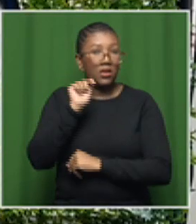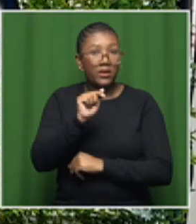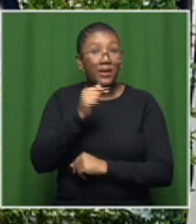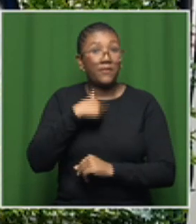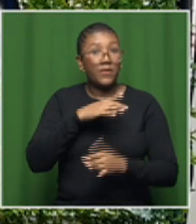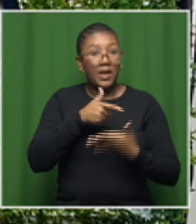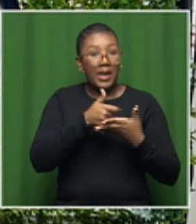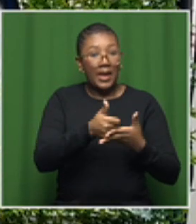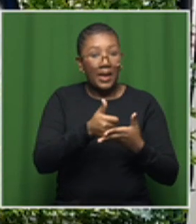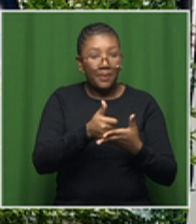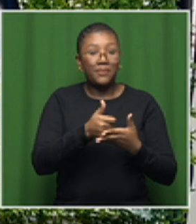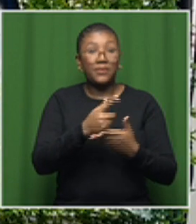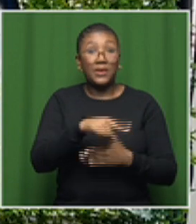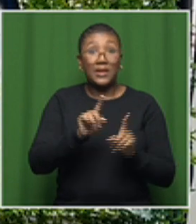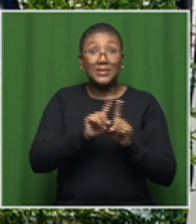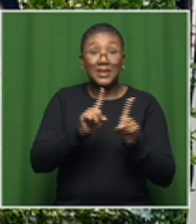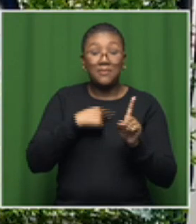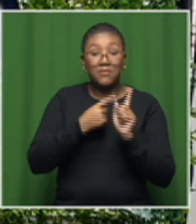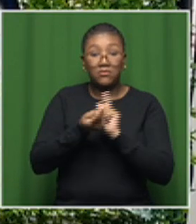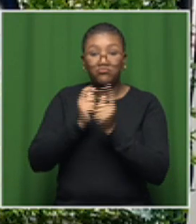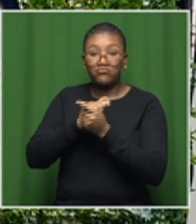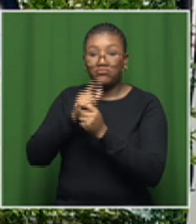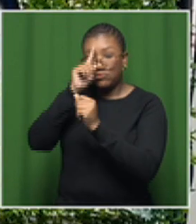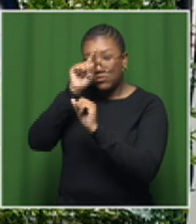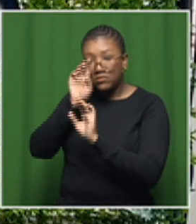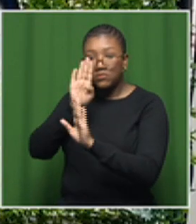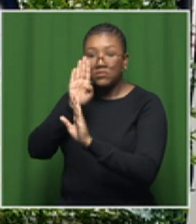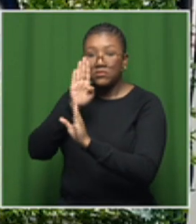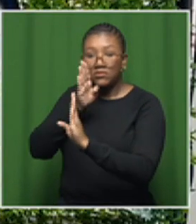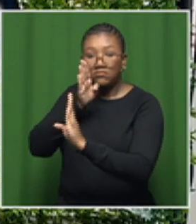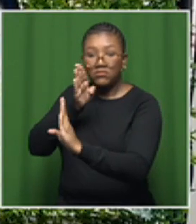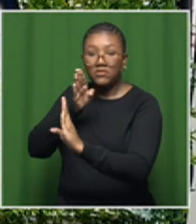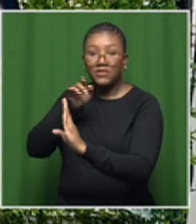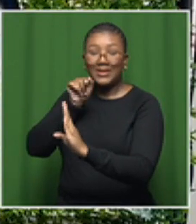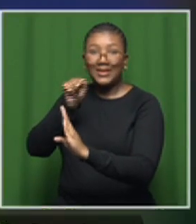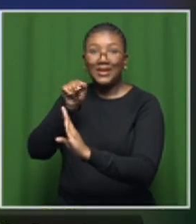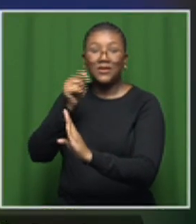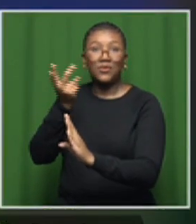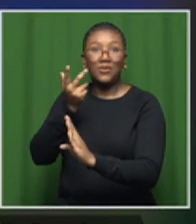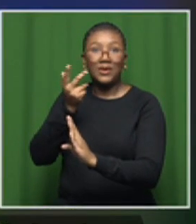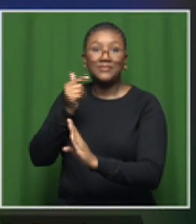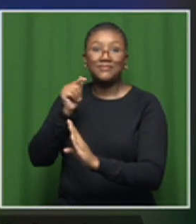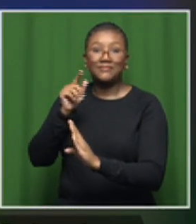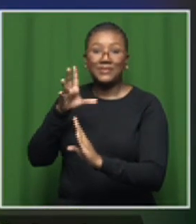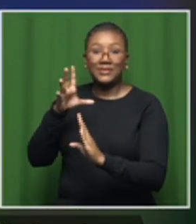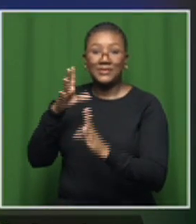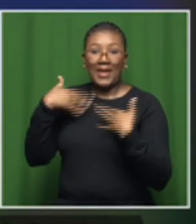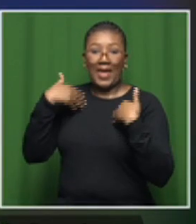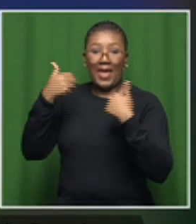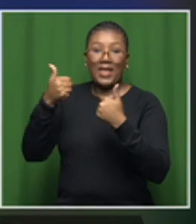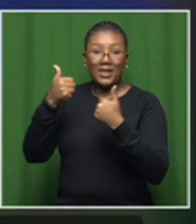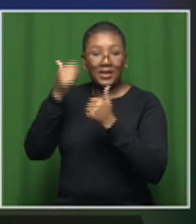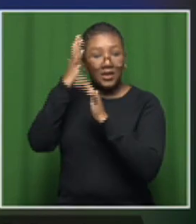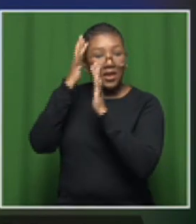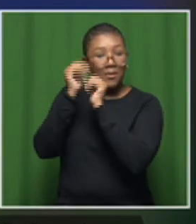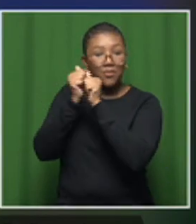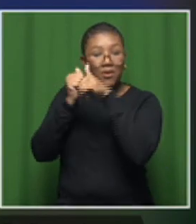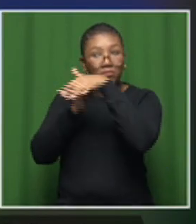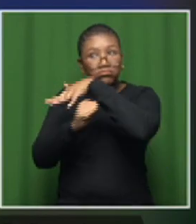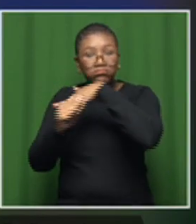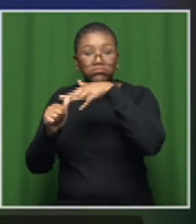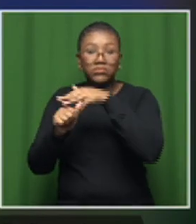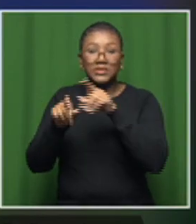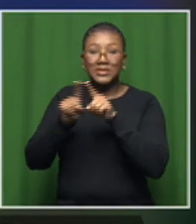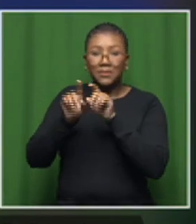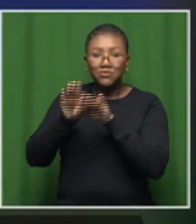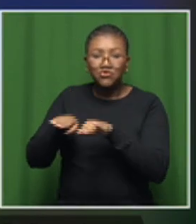when I moved into neurodiversity, I was watching how children also experienced the world as traumatizing. But these were very well looked after children, they